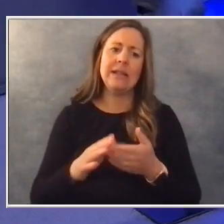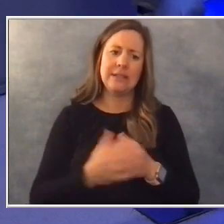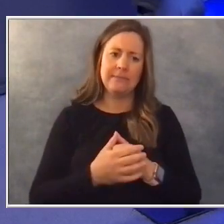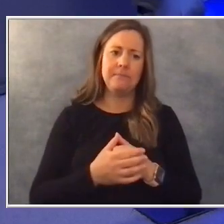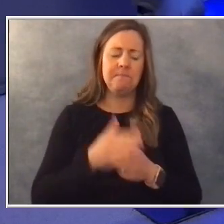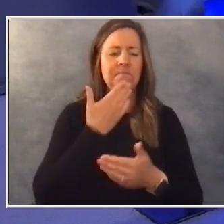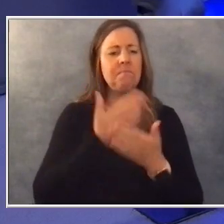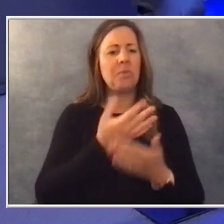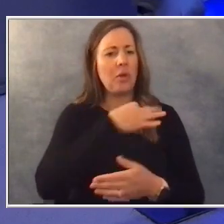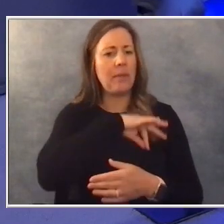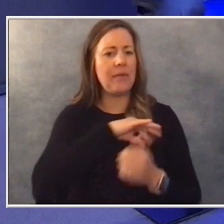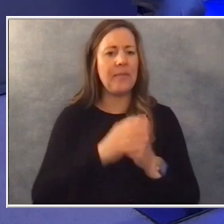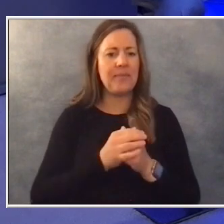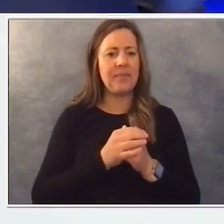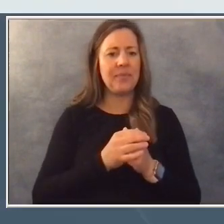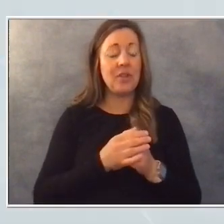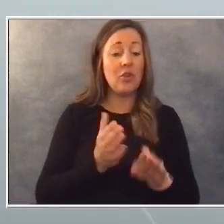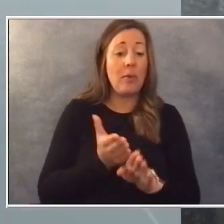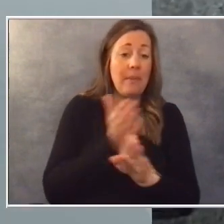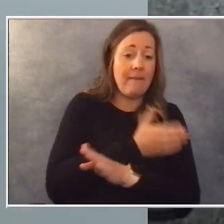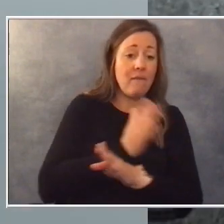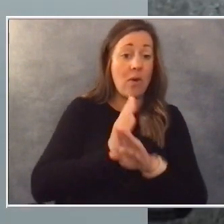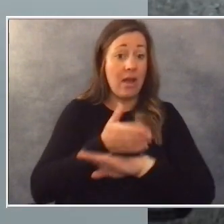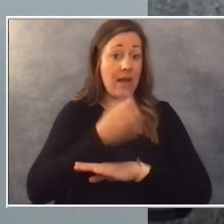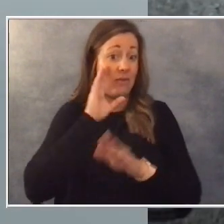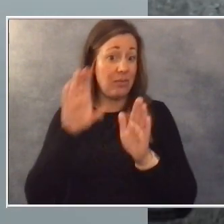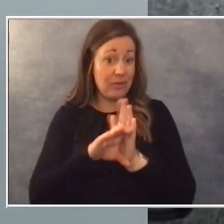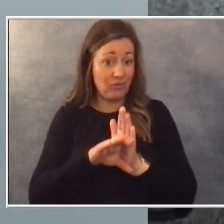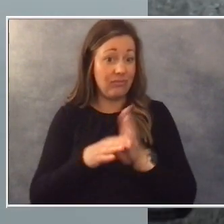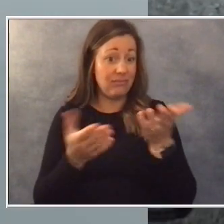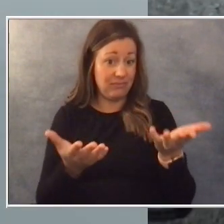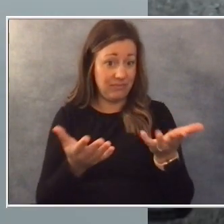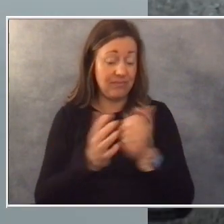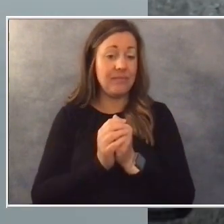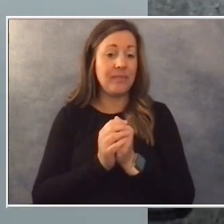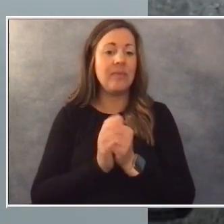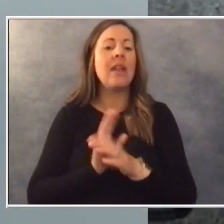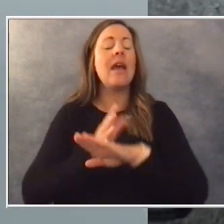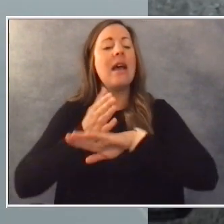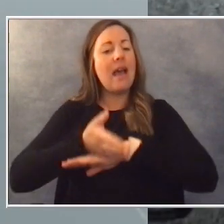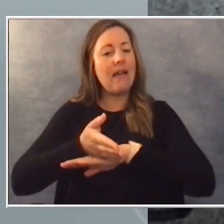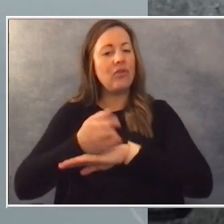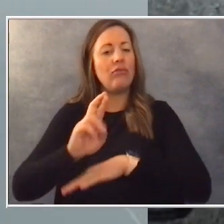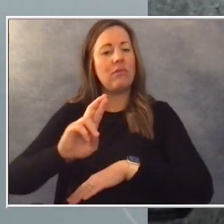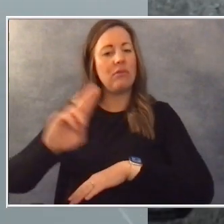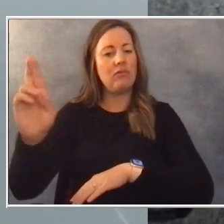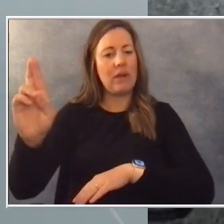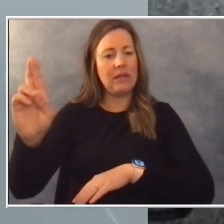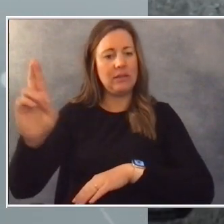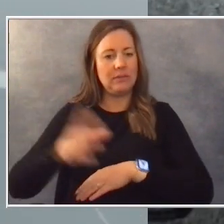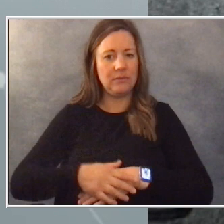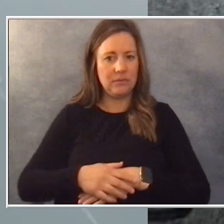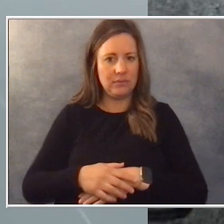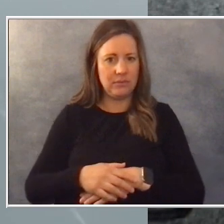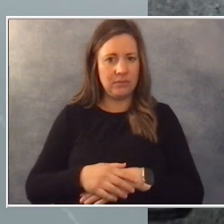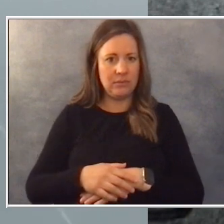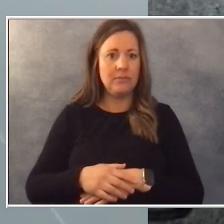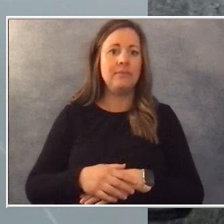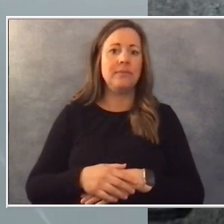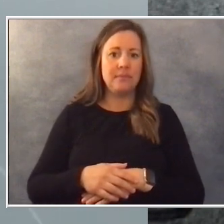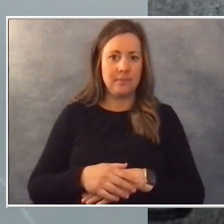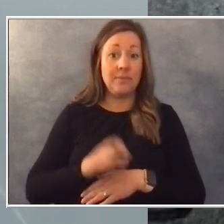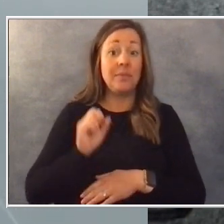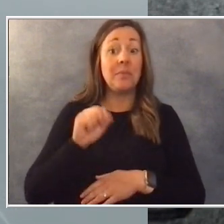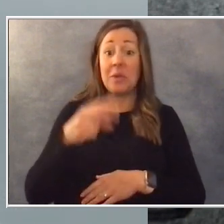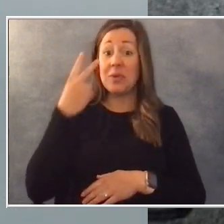So we have some before and after photos we want to pull up. The after is on the right. And is that correct? We can see the blood flow